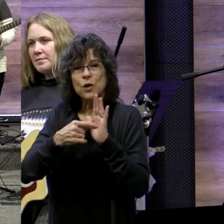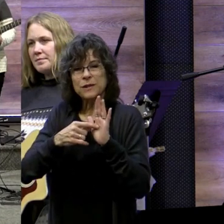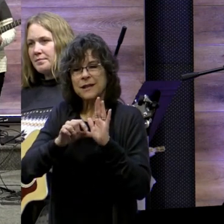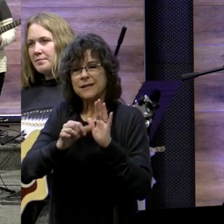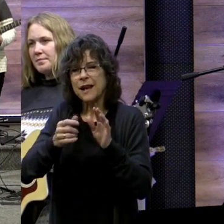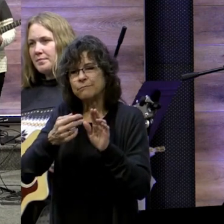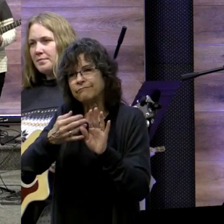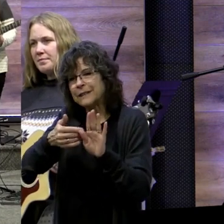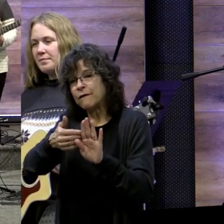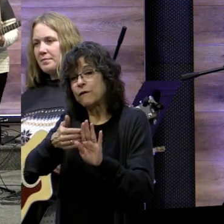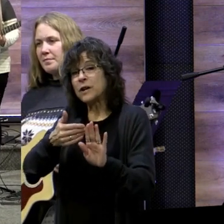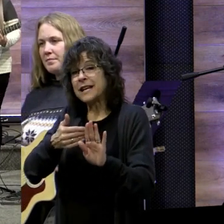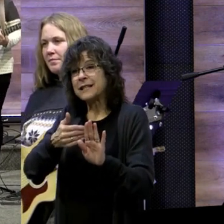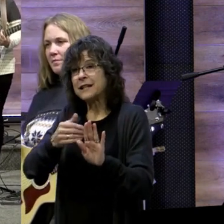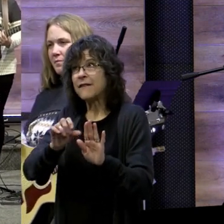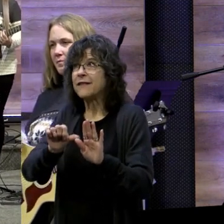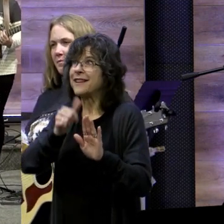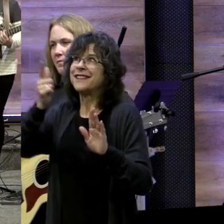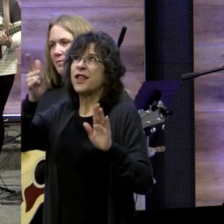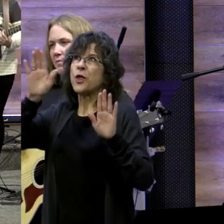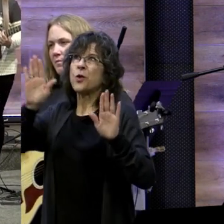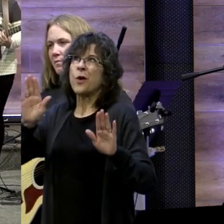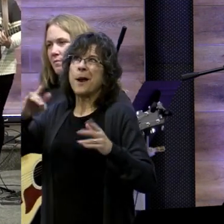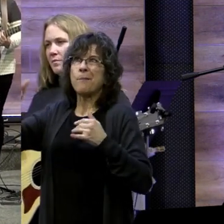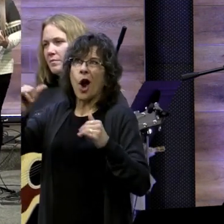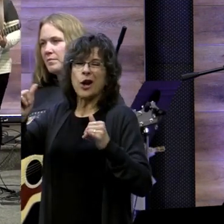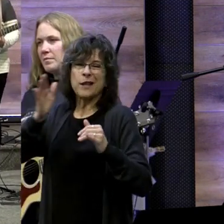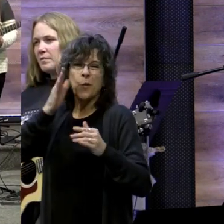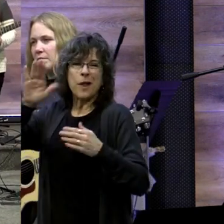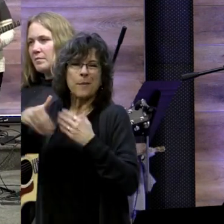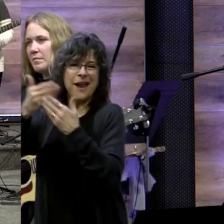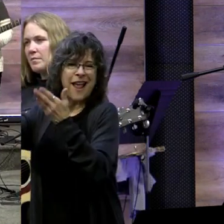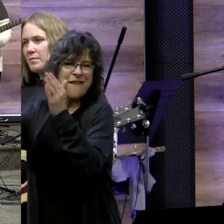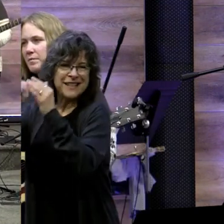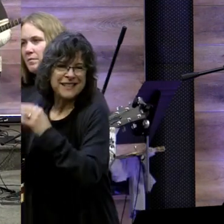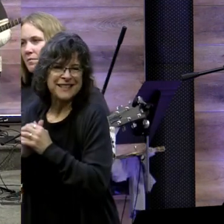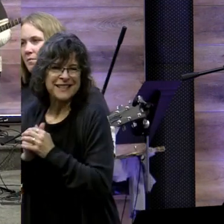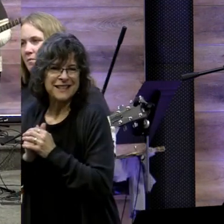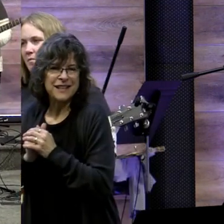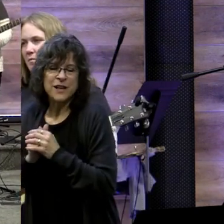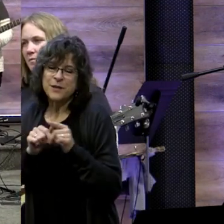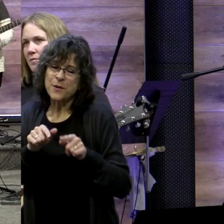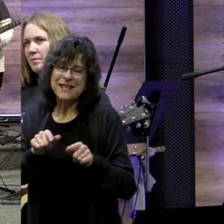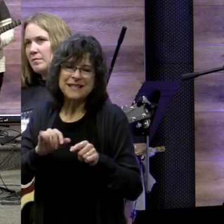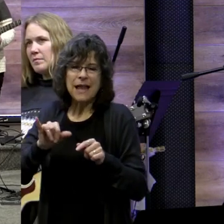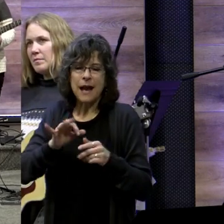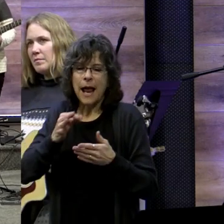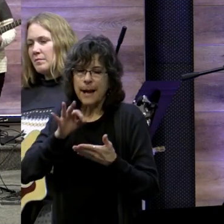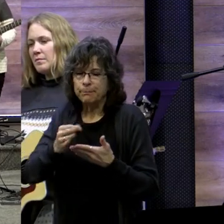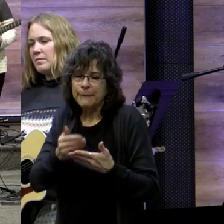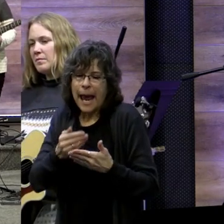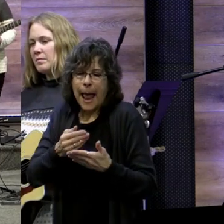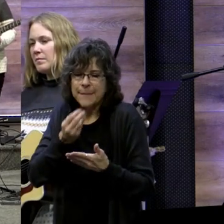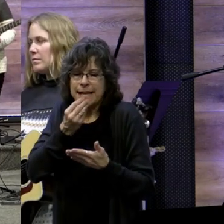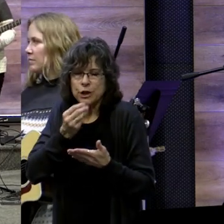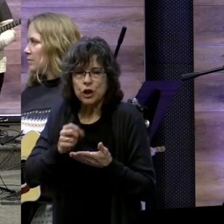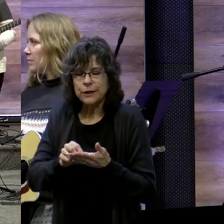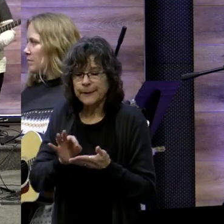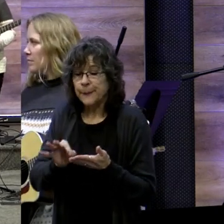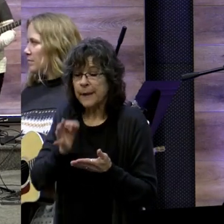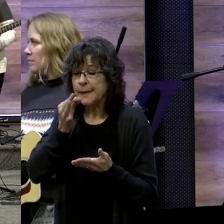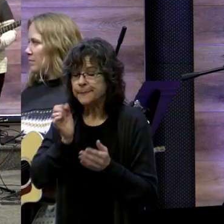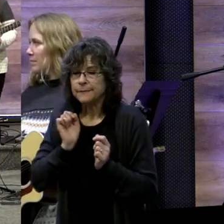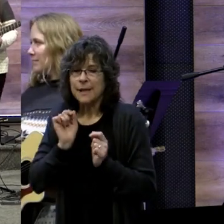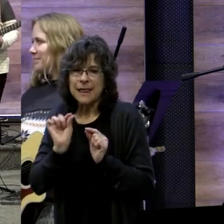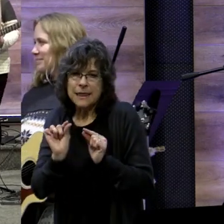party of heaven that this is merely an appetizer for. And so as we eat and as we drink, as we remember his body broken and his